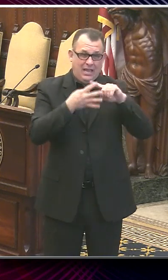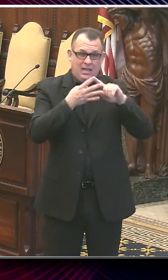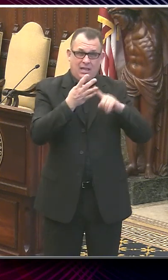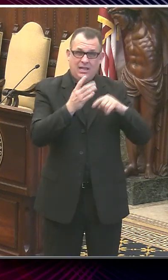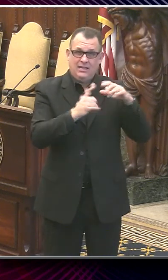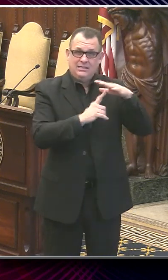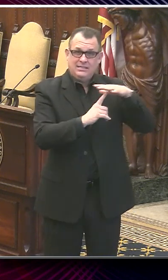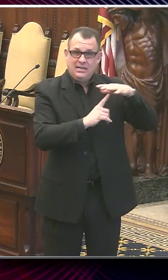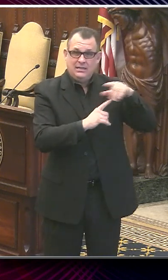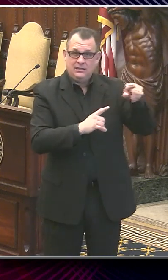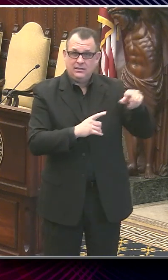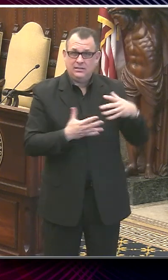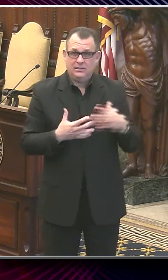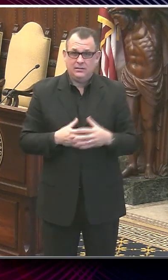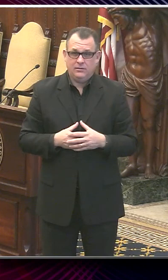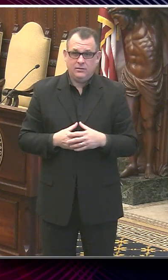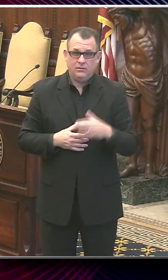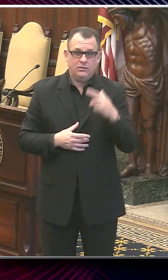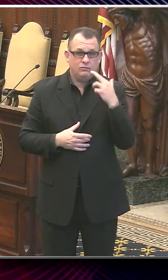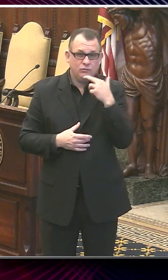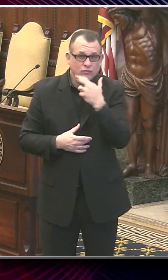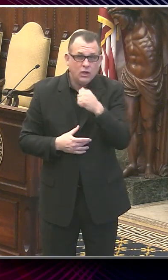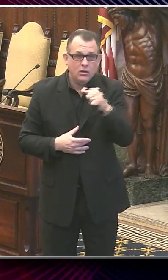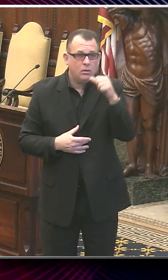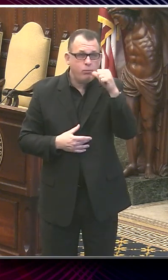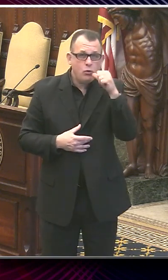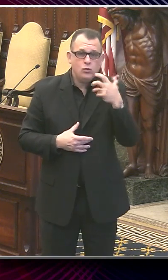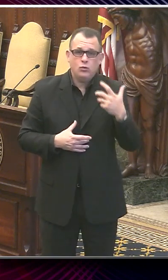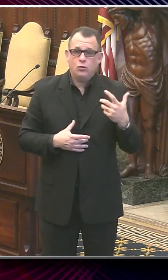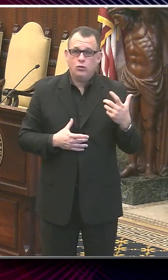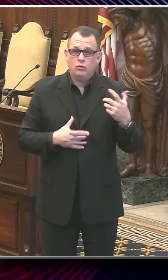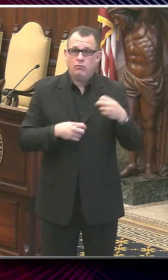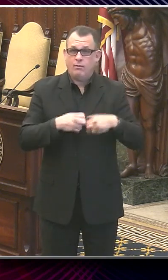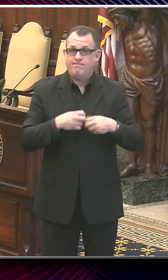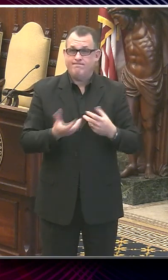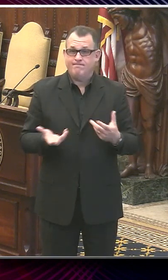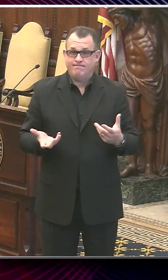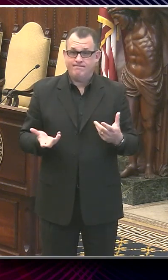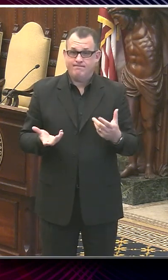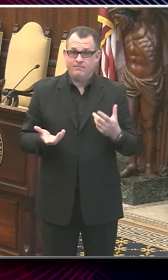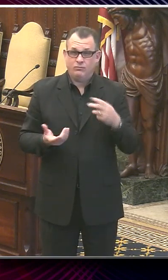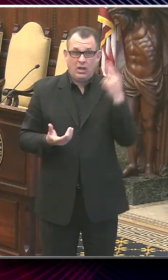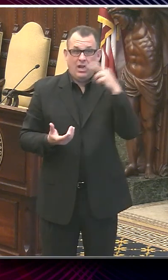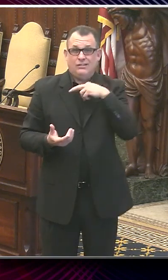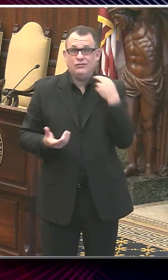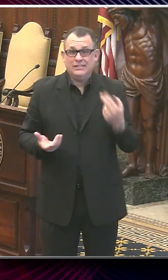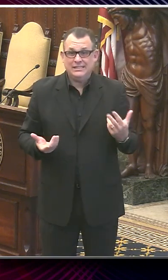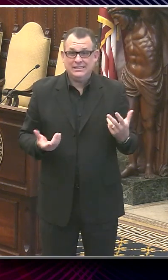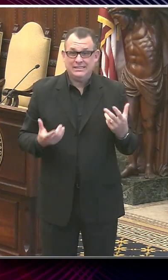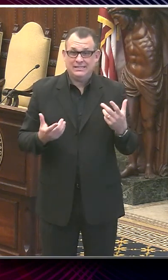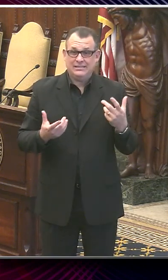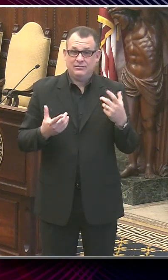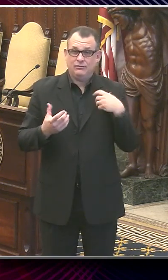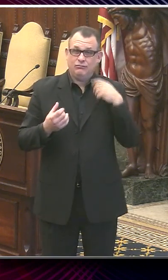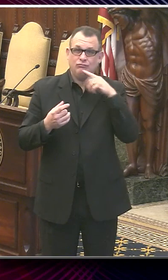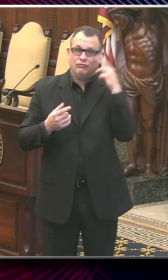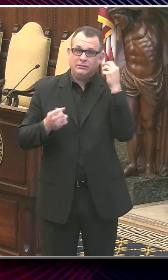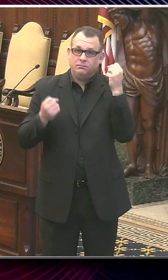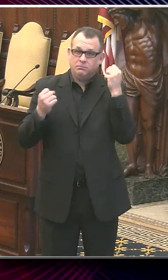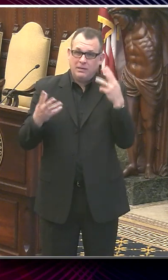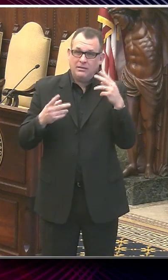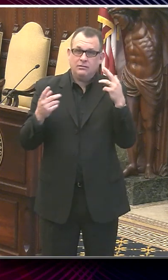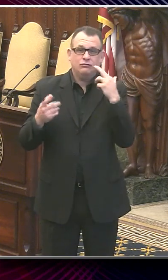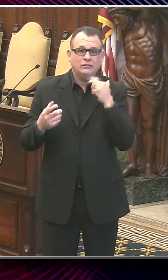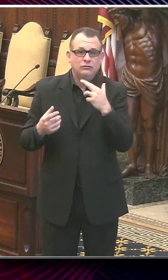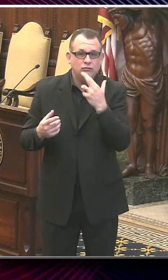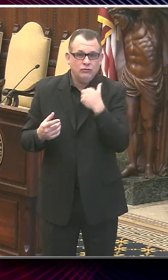as you know, that restaurants and bars are very high-risk settings, for example, which is why a lot of our restrictions focus on restaurants and bars. And